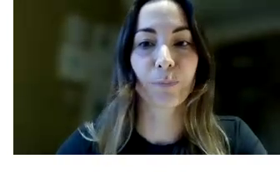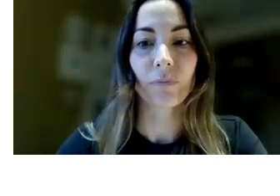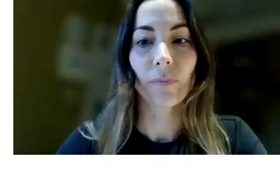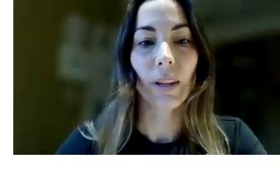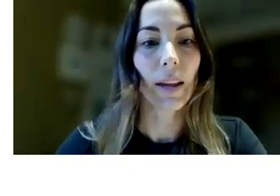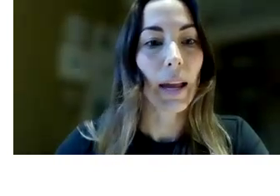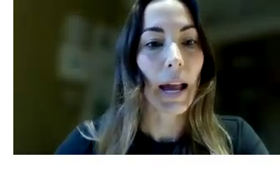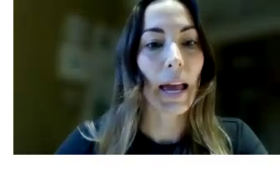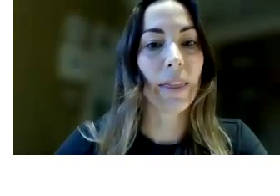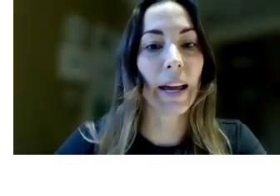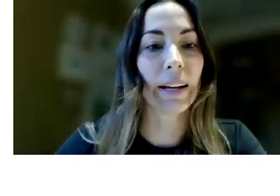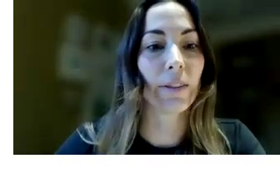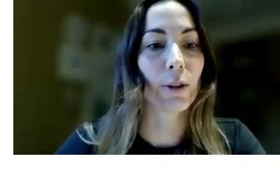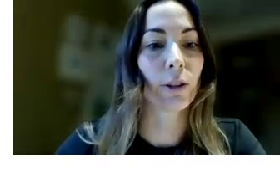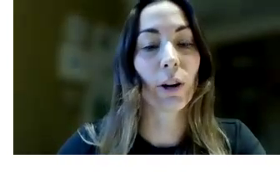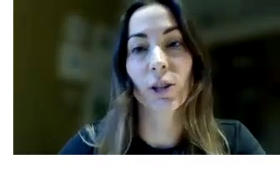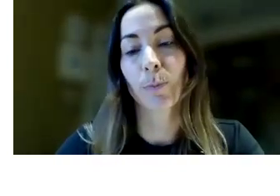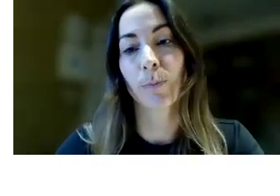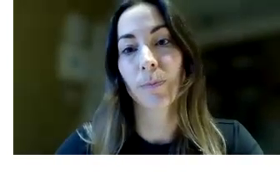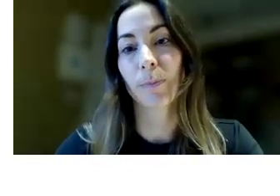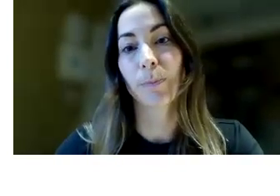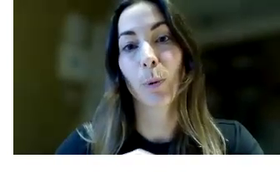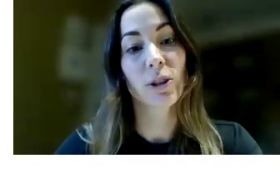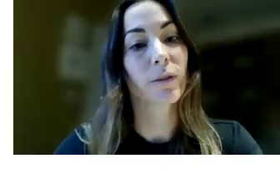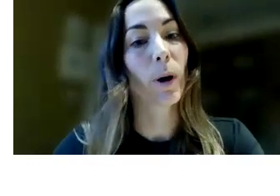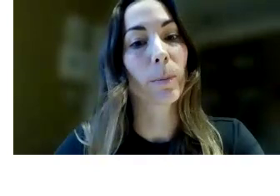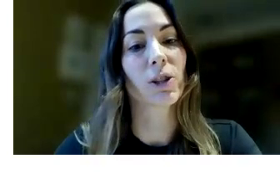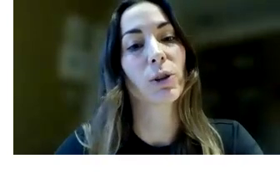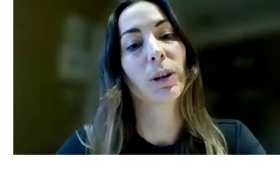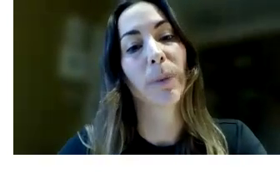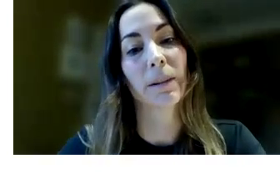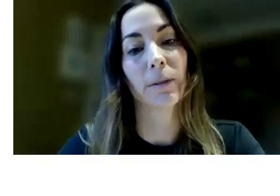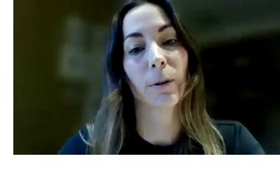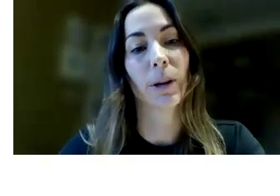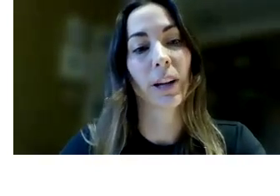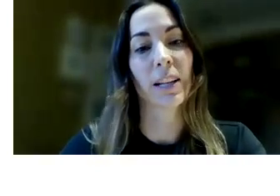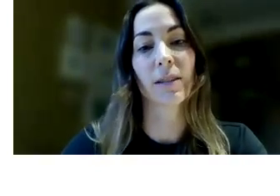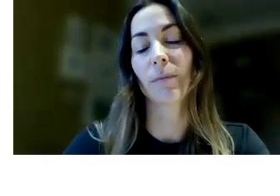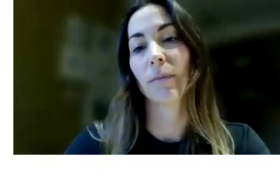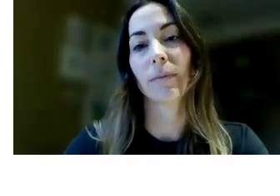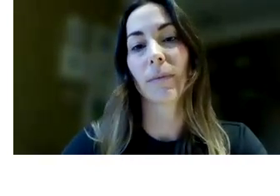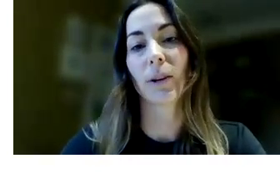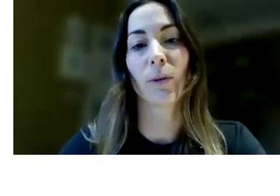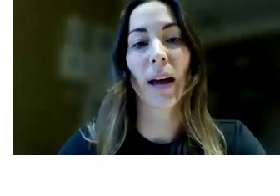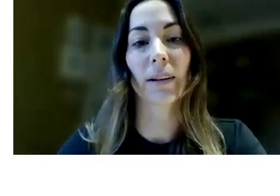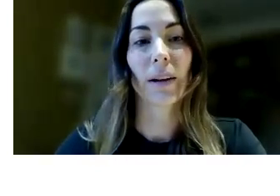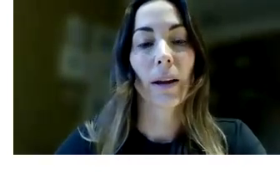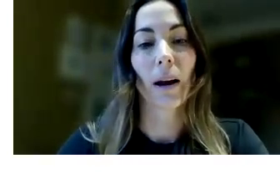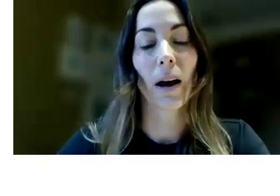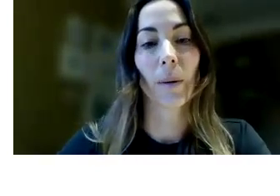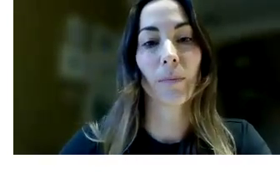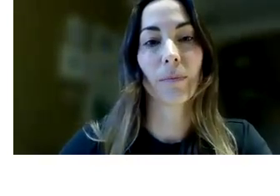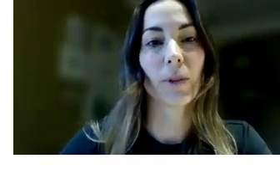at. And then there's a large portion of the population who could benefit from hearing aids,